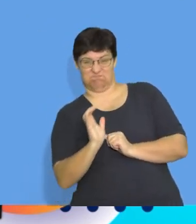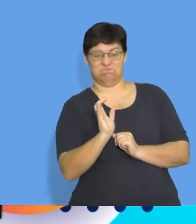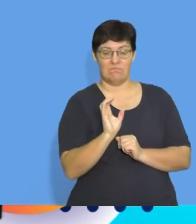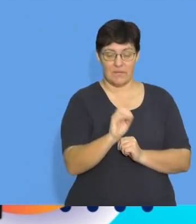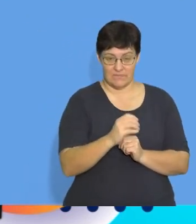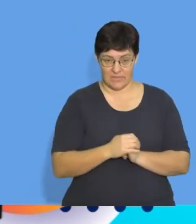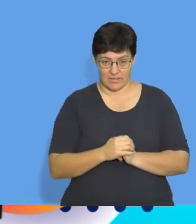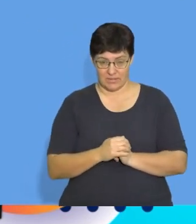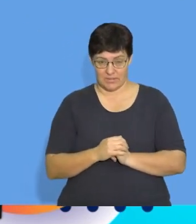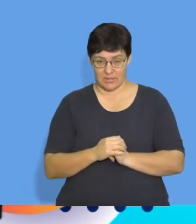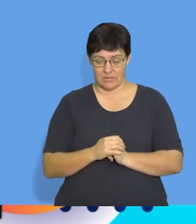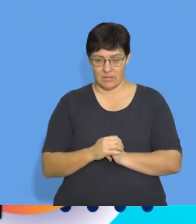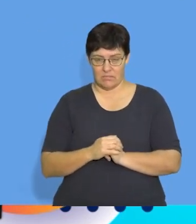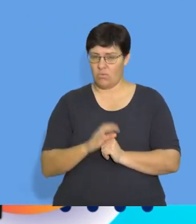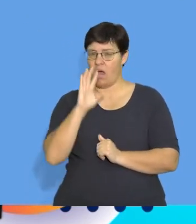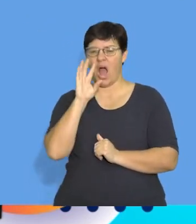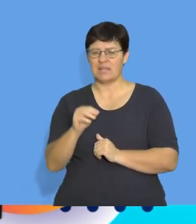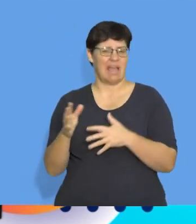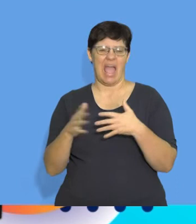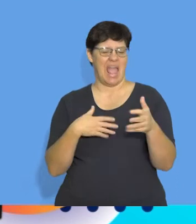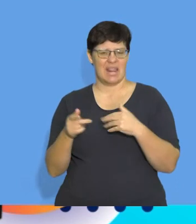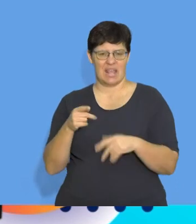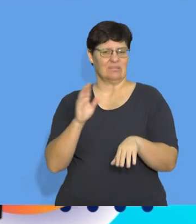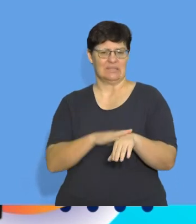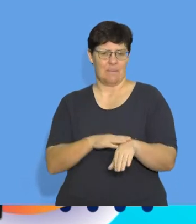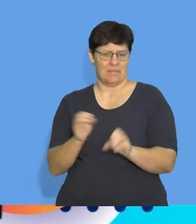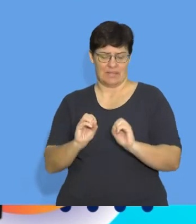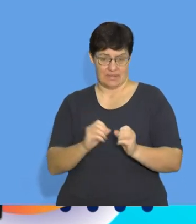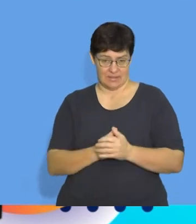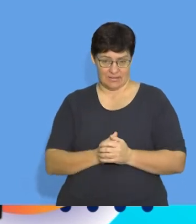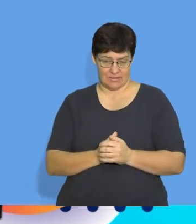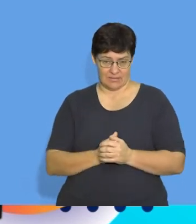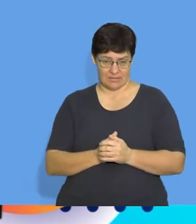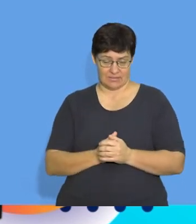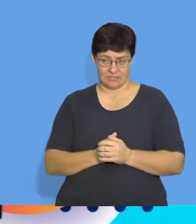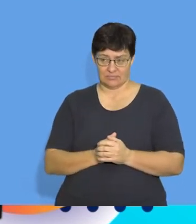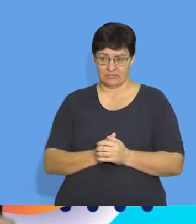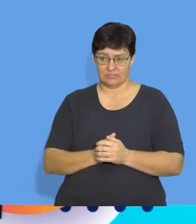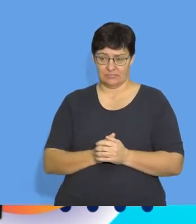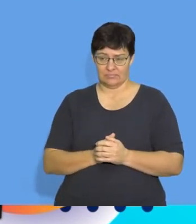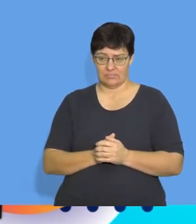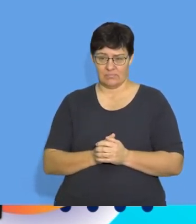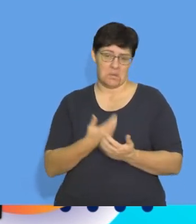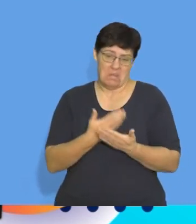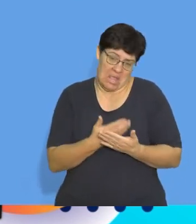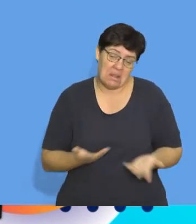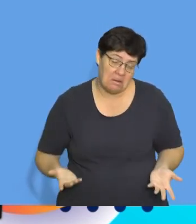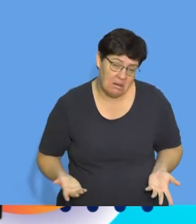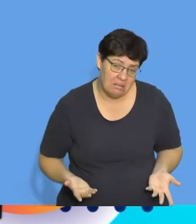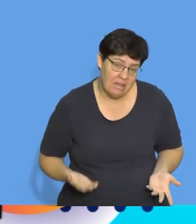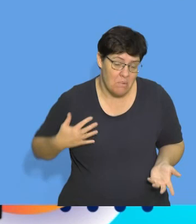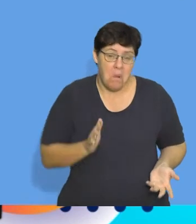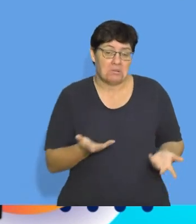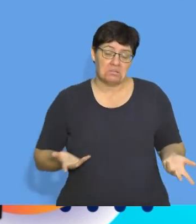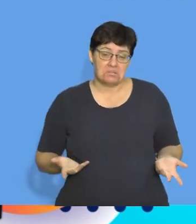not asking you to do anything with time here? Okay? I could if I wanted